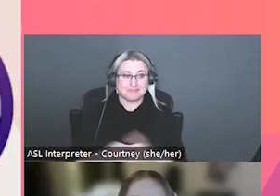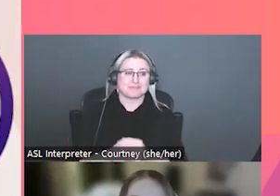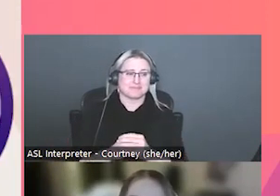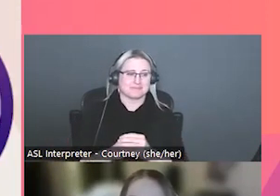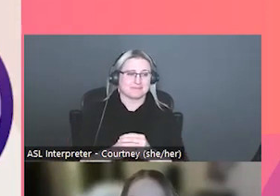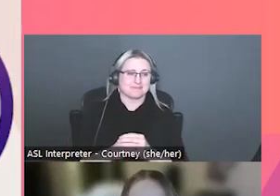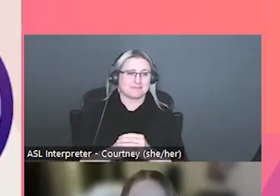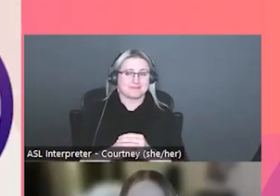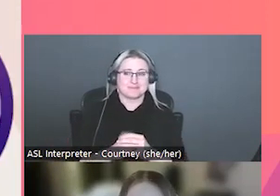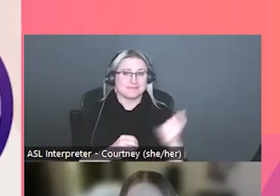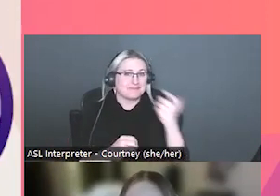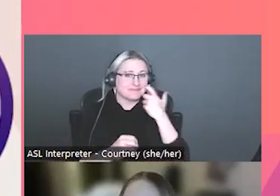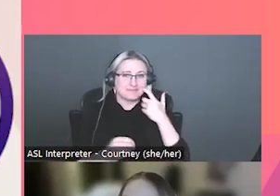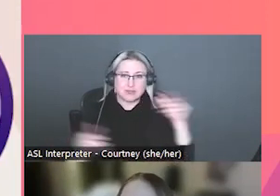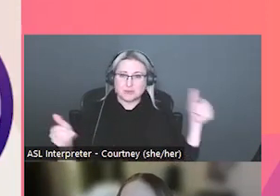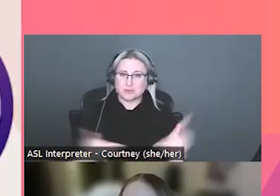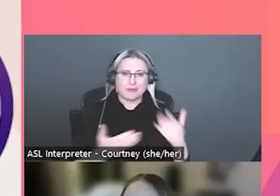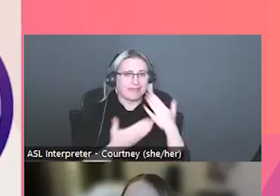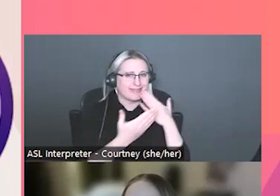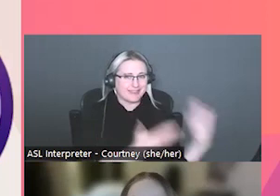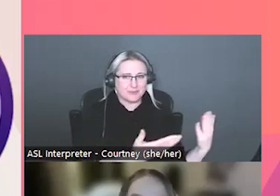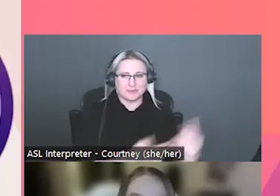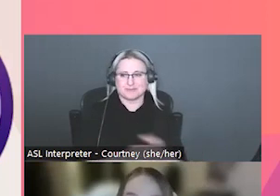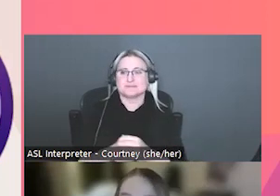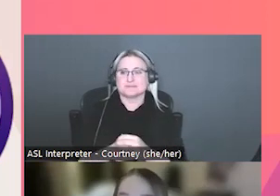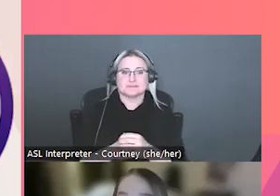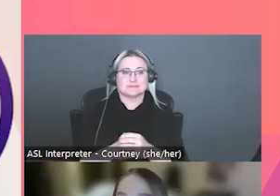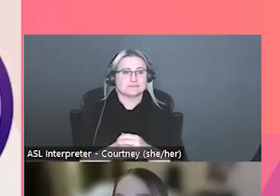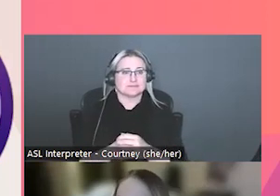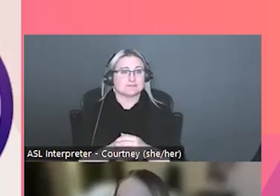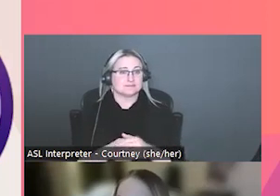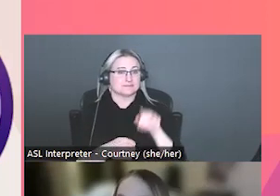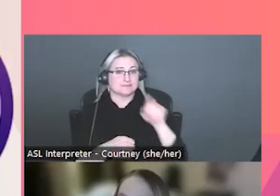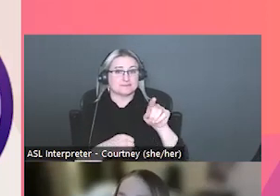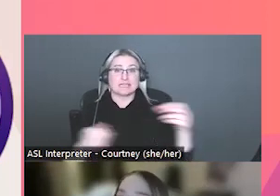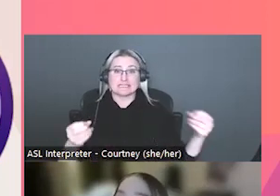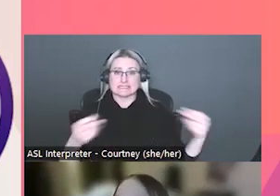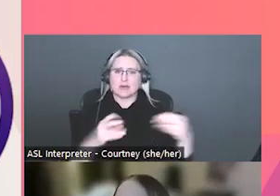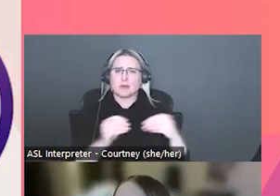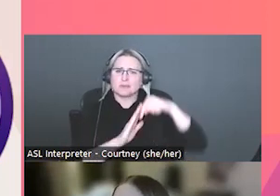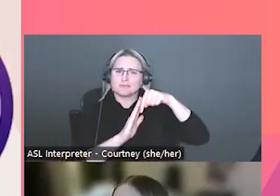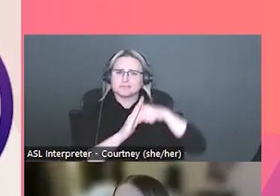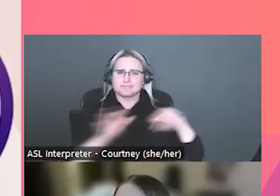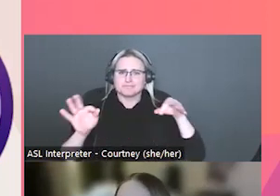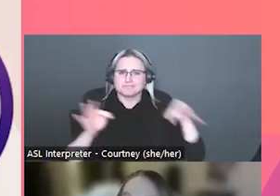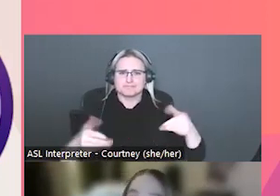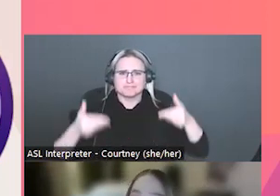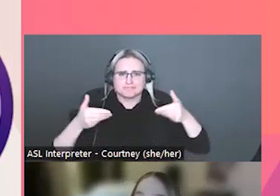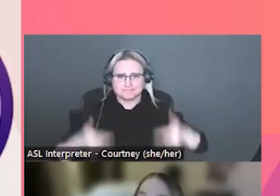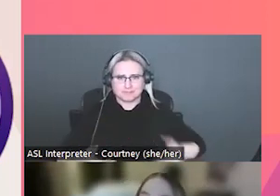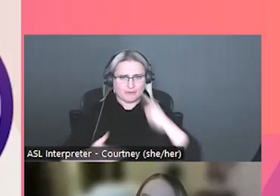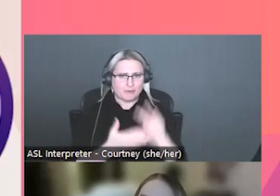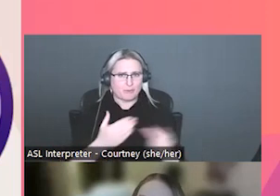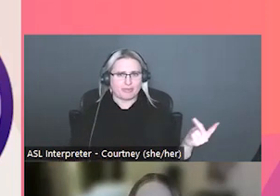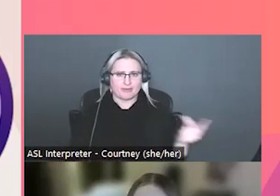Thank you for the wonderful introduction. On the slide before you, you can see a little bit more about our bios, and thank you for